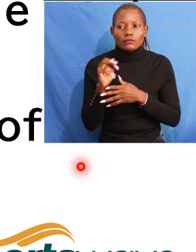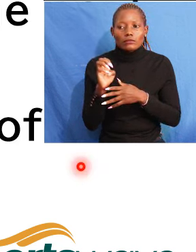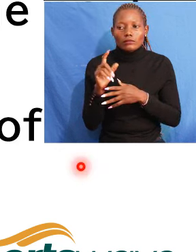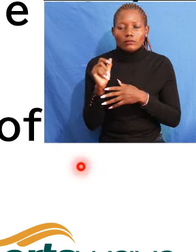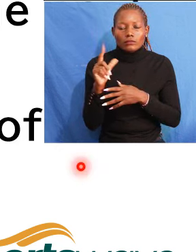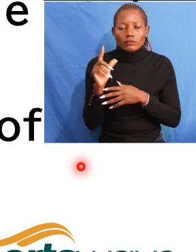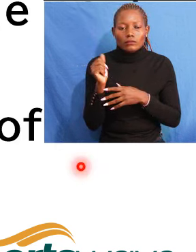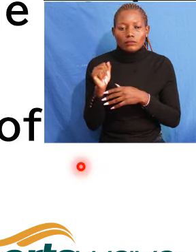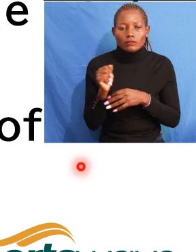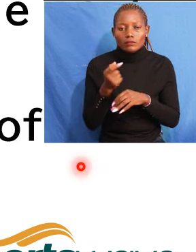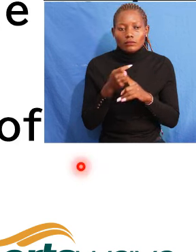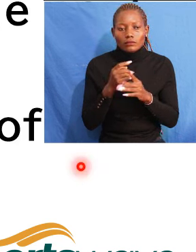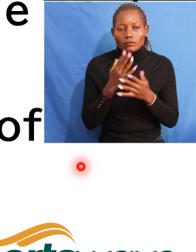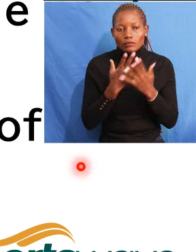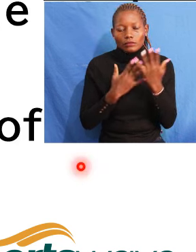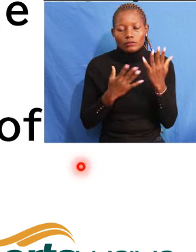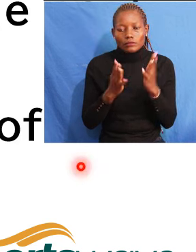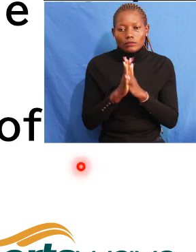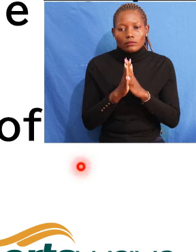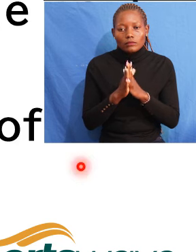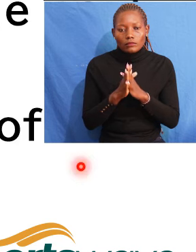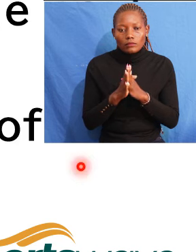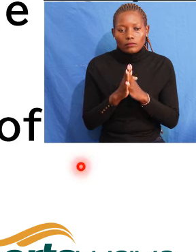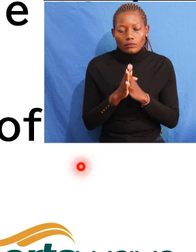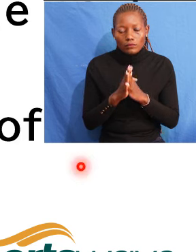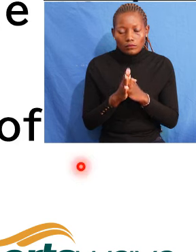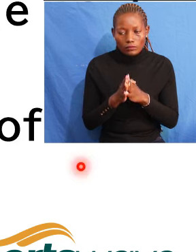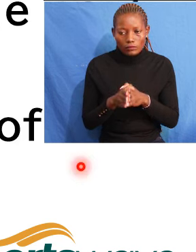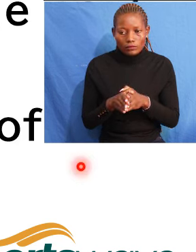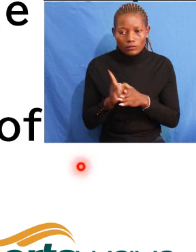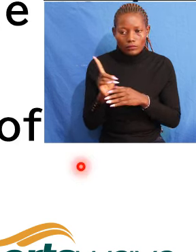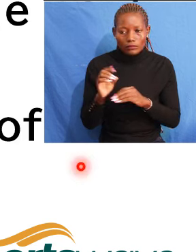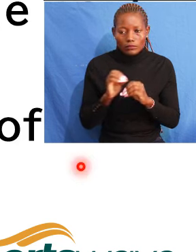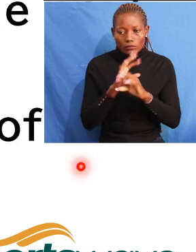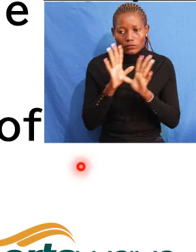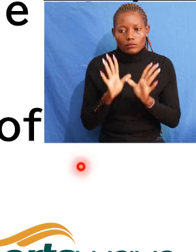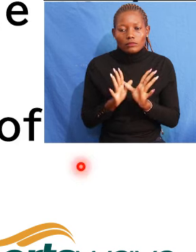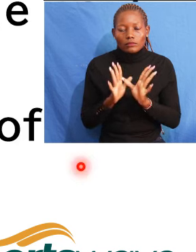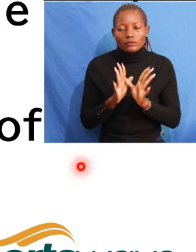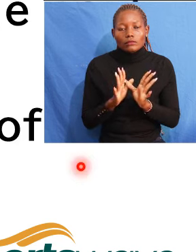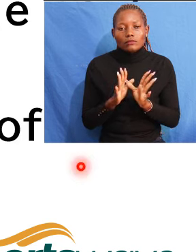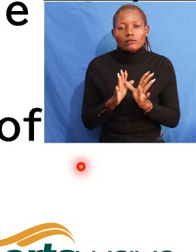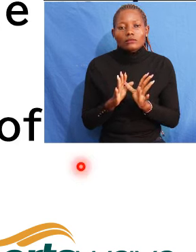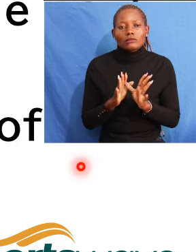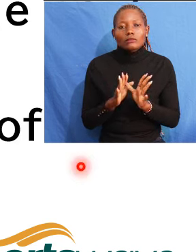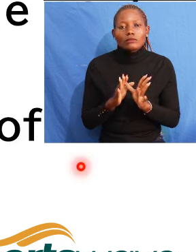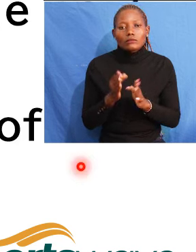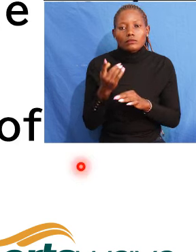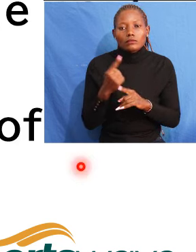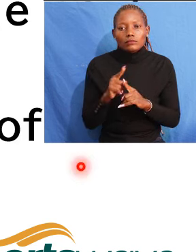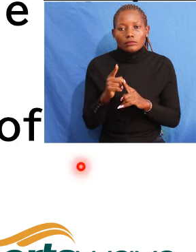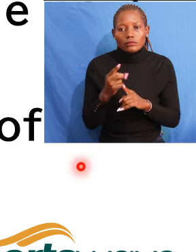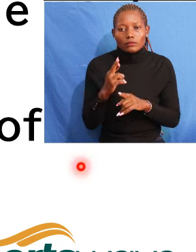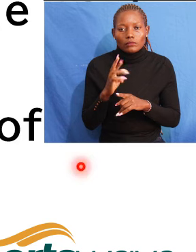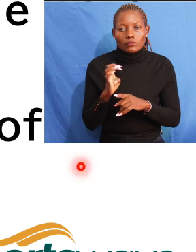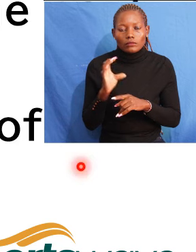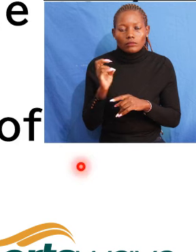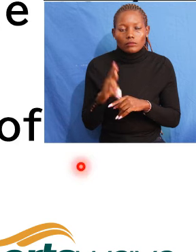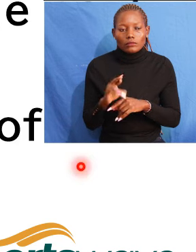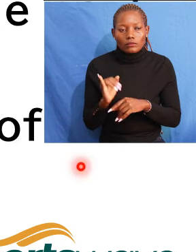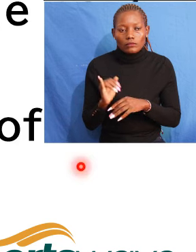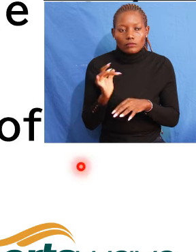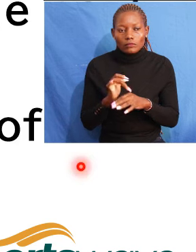flow. However, the mechanism is not very clear for now, but recovery effects are limited